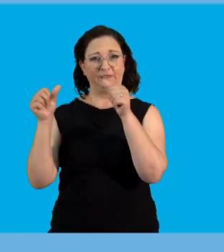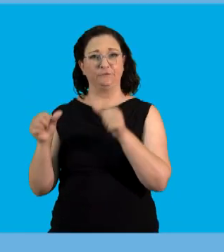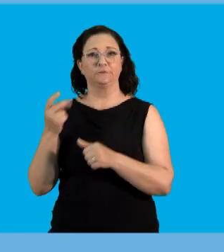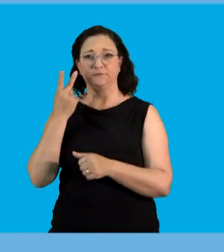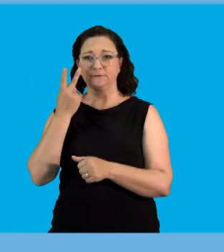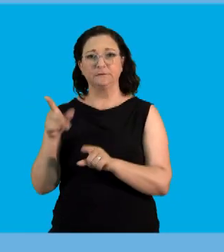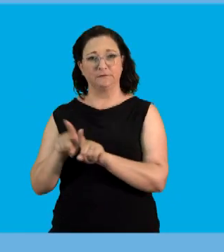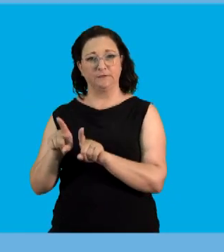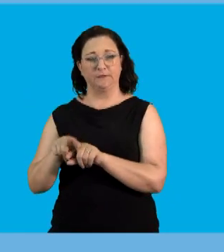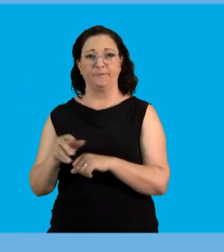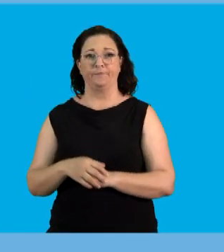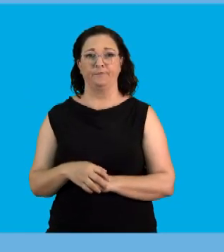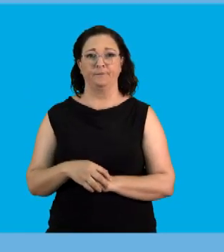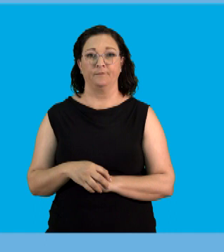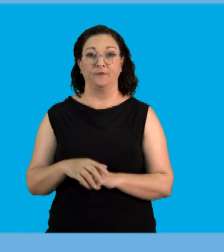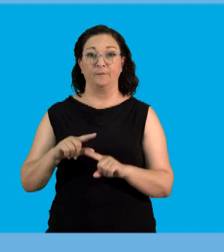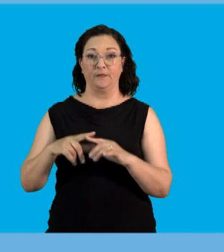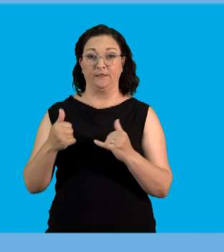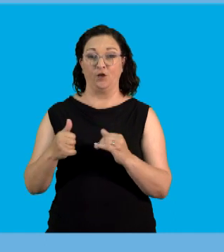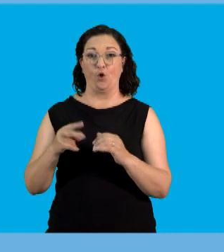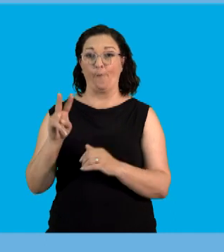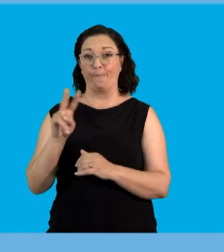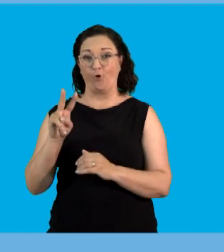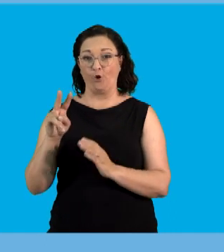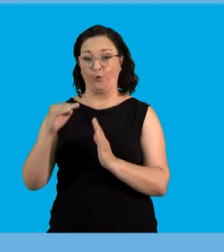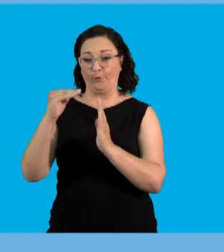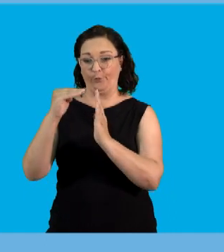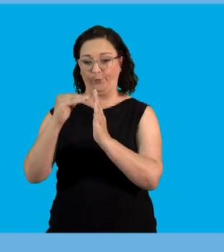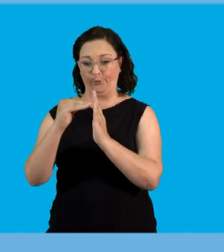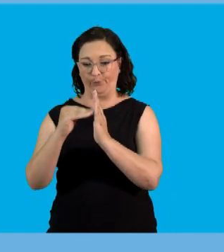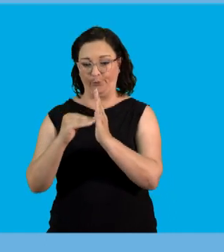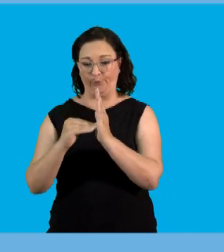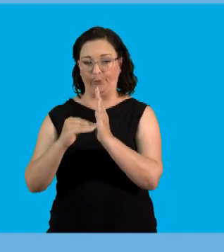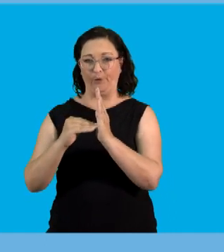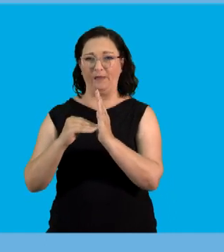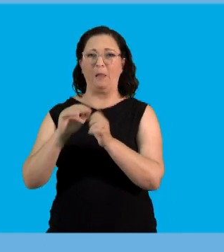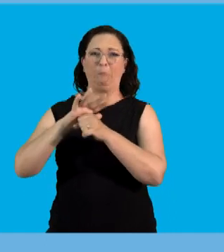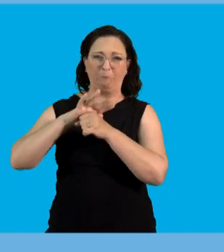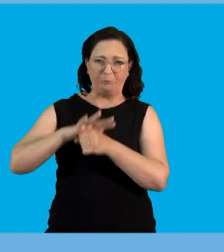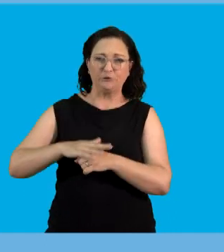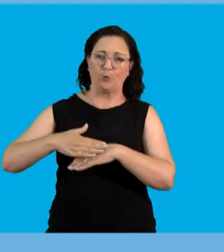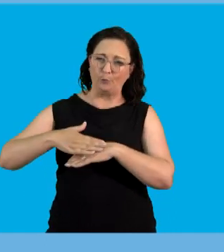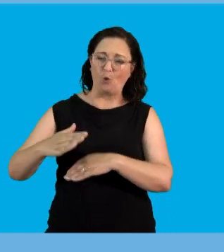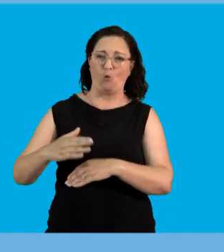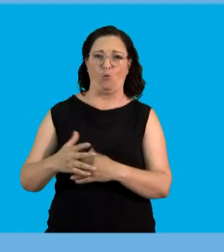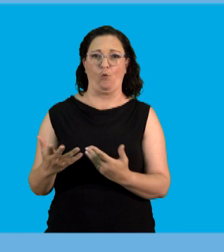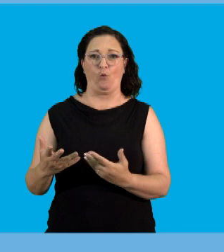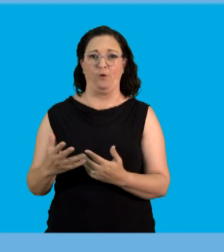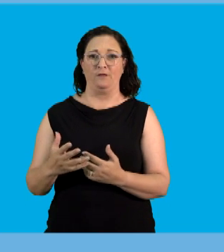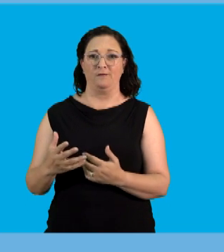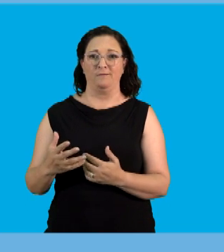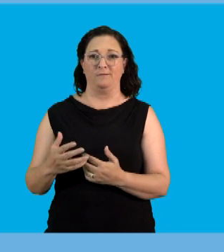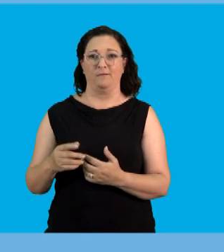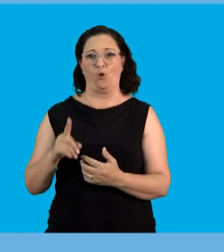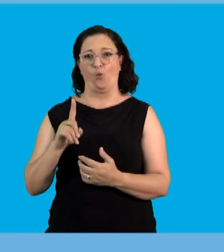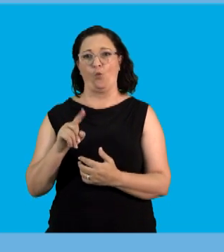the picture here also tells us that when we are decreasing the volume, the pressure is going to be increasing. It increases